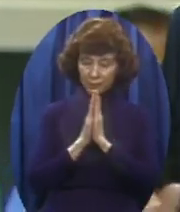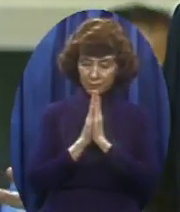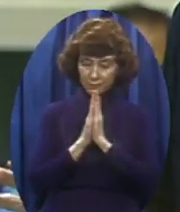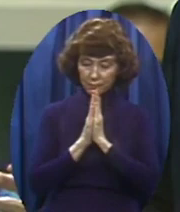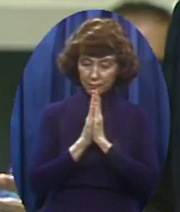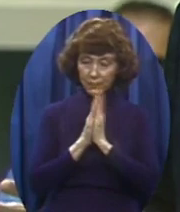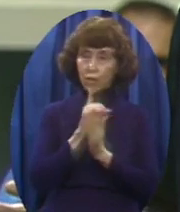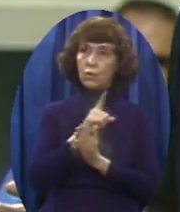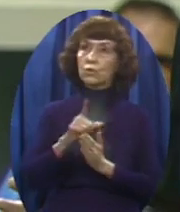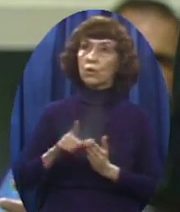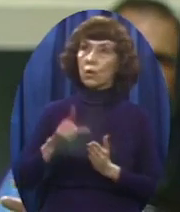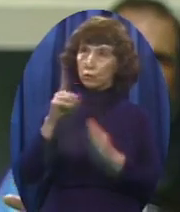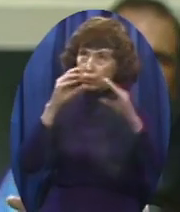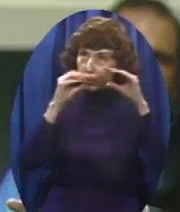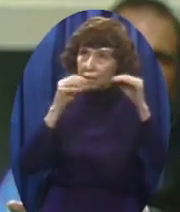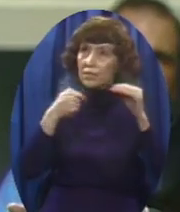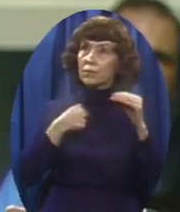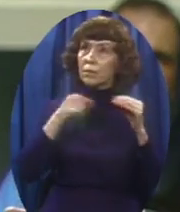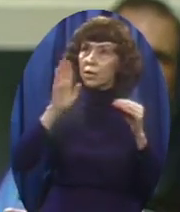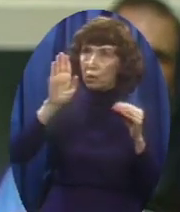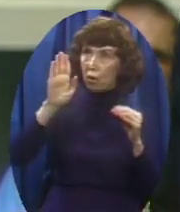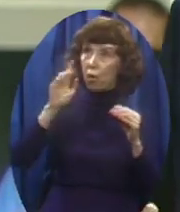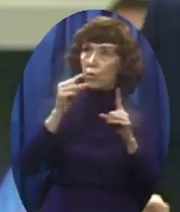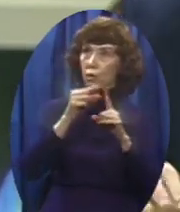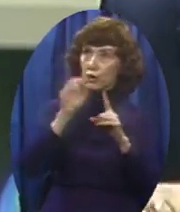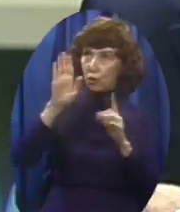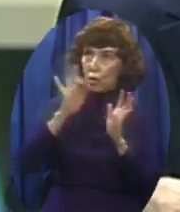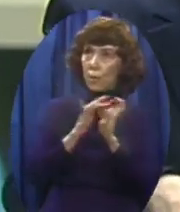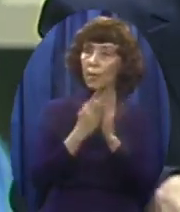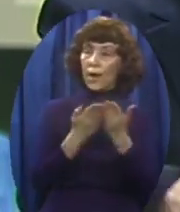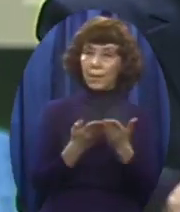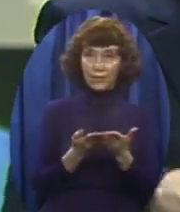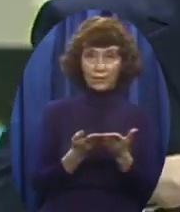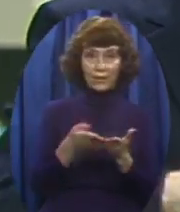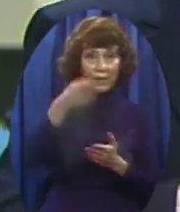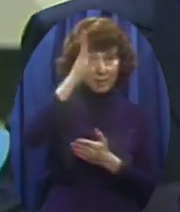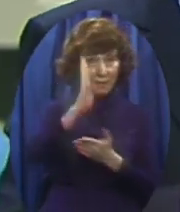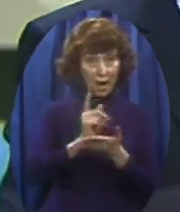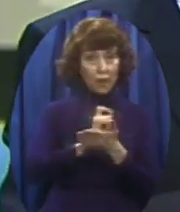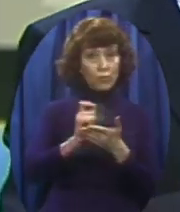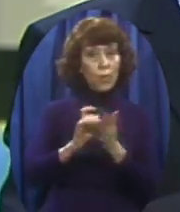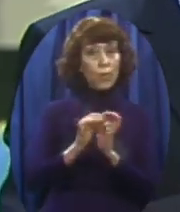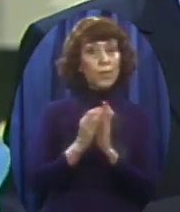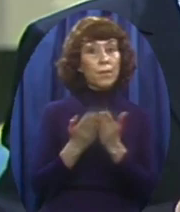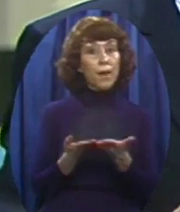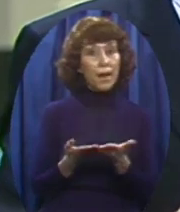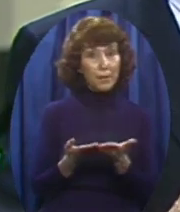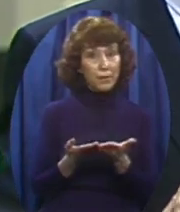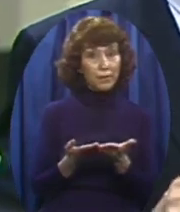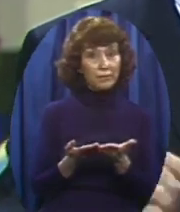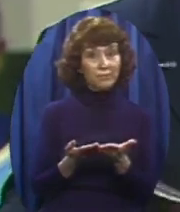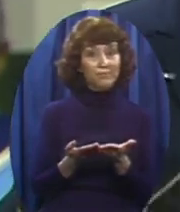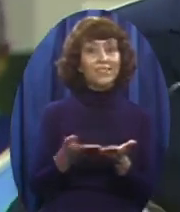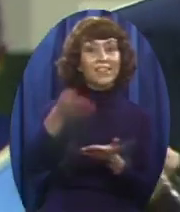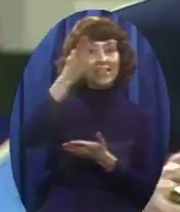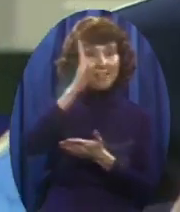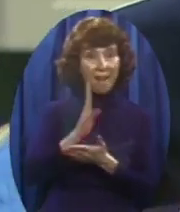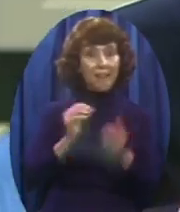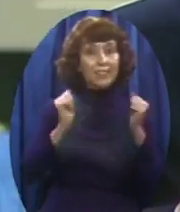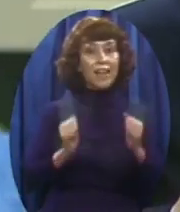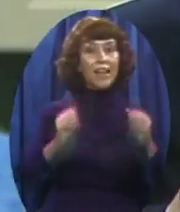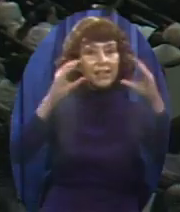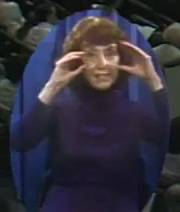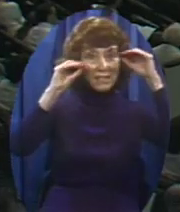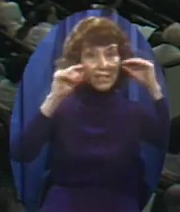Who else is better qualified to tell me what it means? I sometimes wish the framers of the First Amendment could be resurrected for 1 hour to straighten out the Supreme